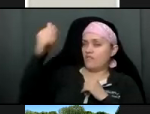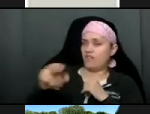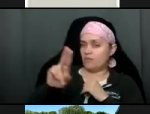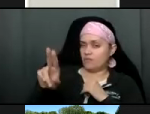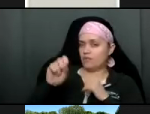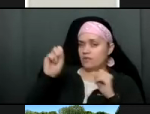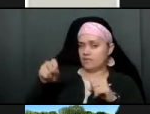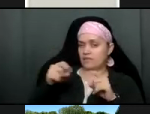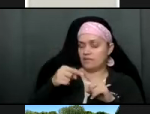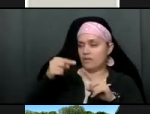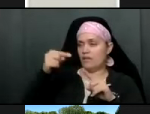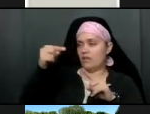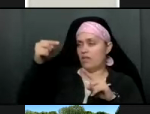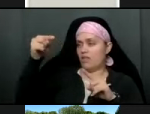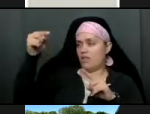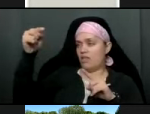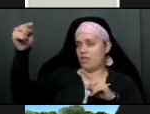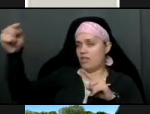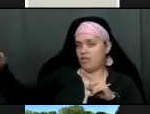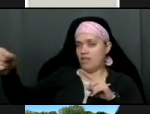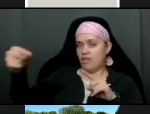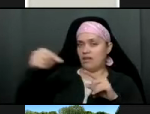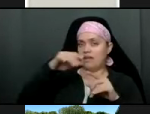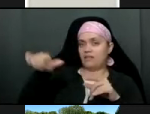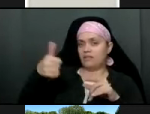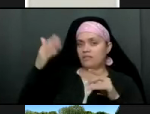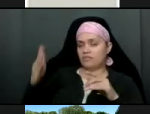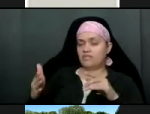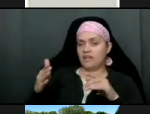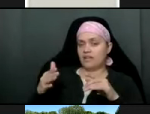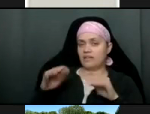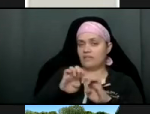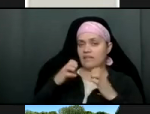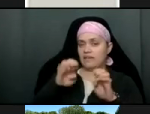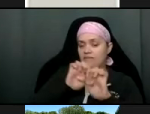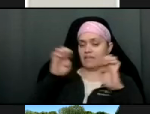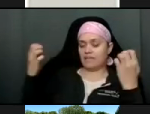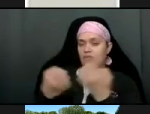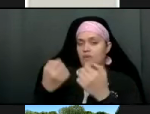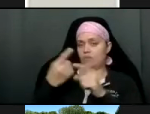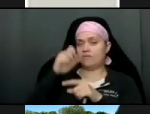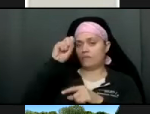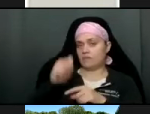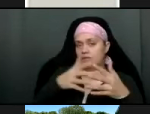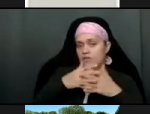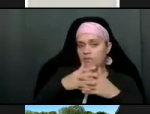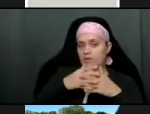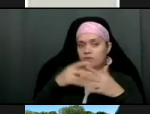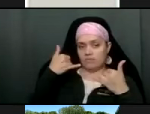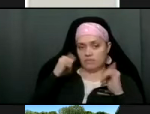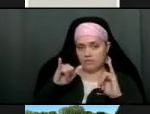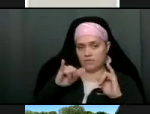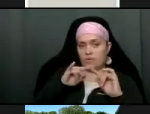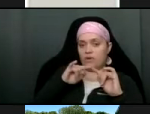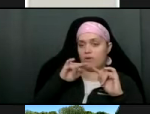States, all the way across the Pacific Ocean and in the other side of the equator. From South America, you still have to go all